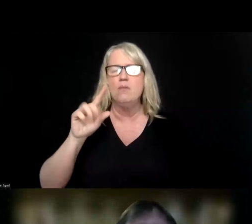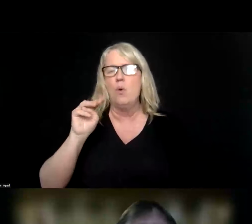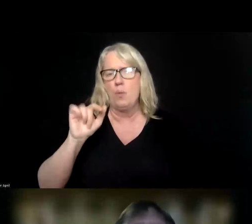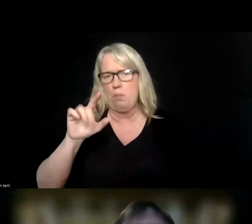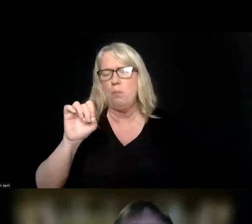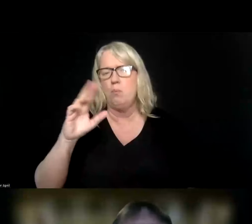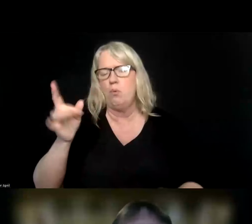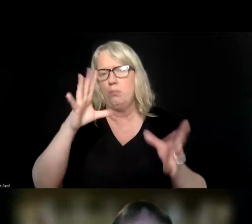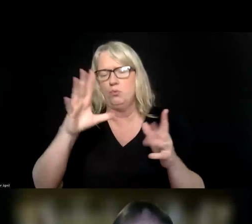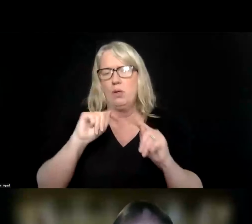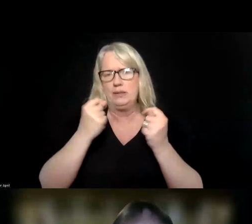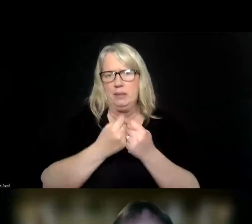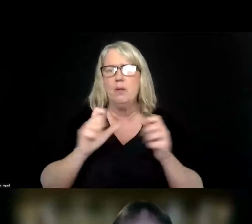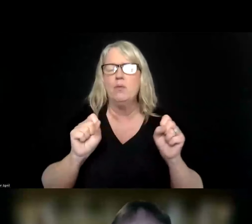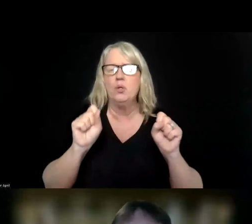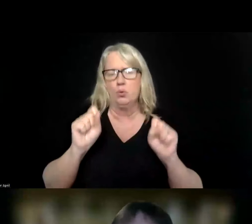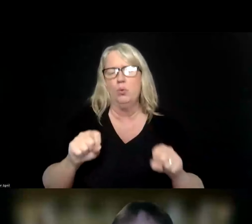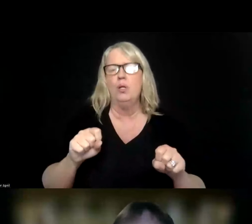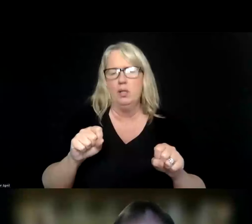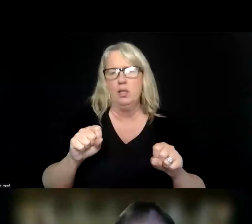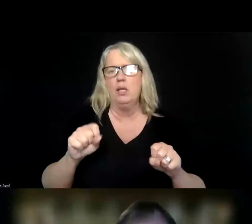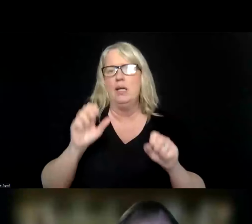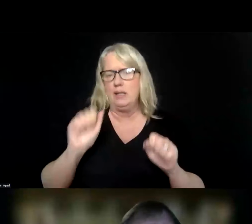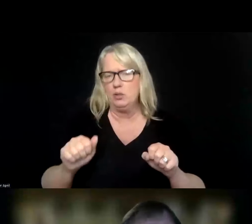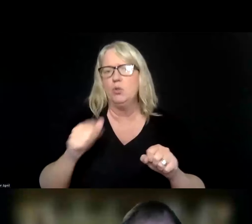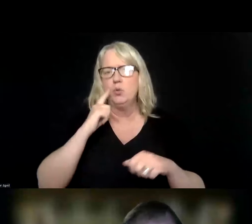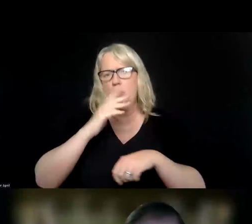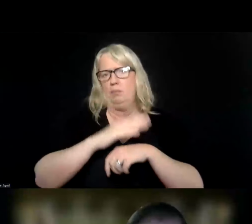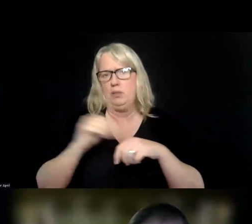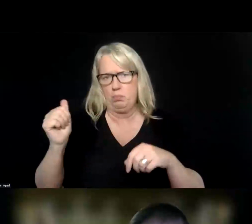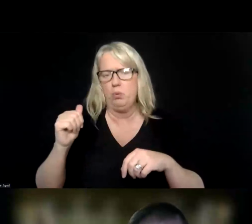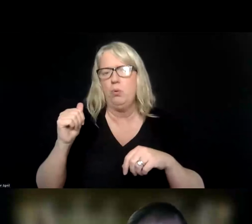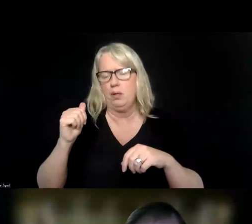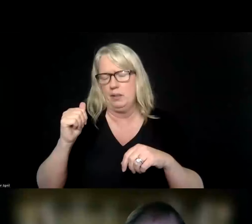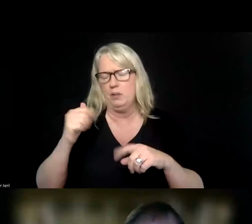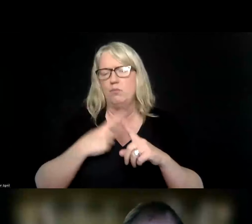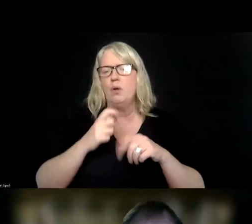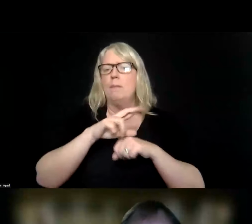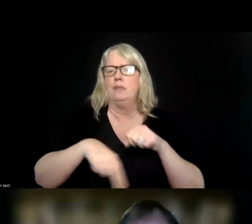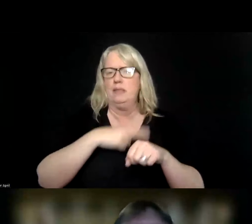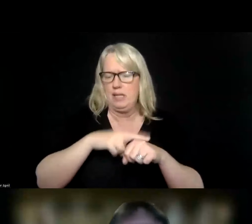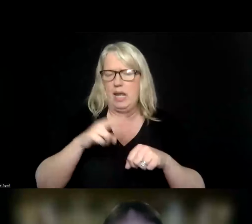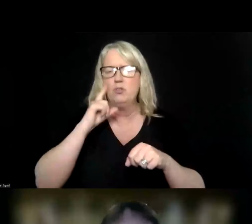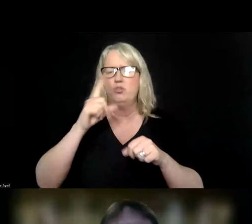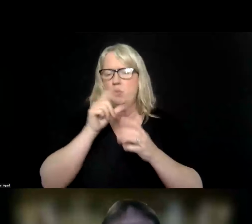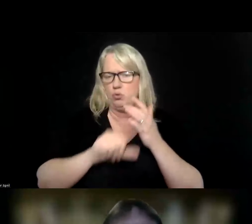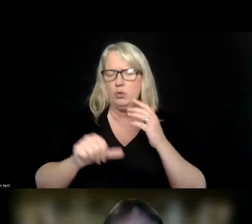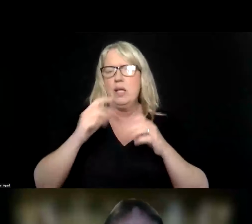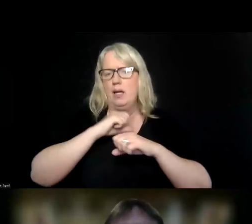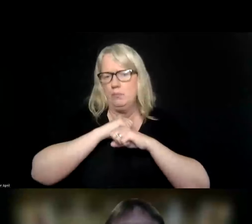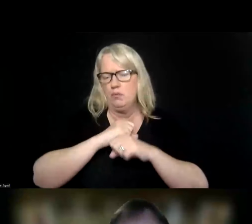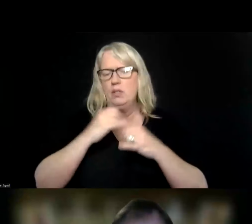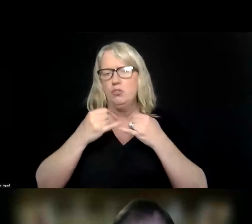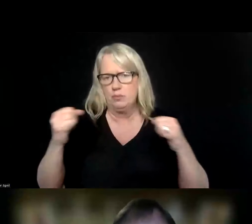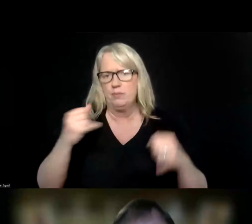teams were able to be deployed by National Suicide Prevention Lifeline, which is now